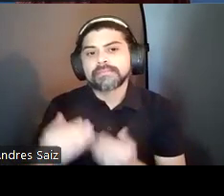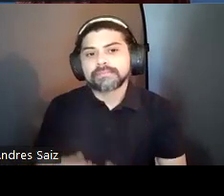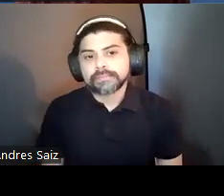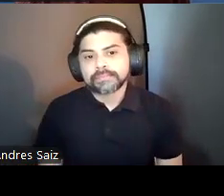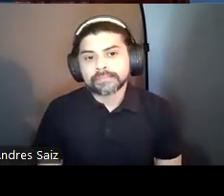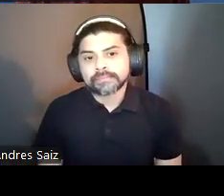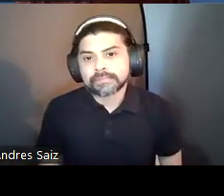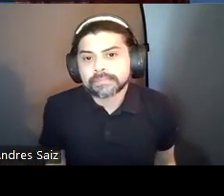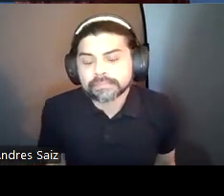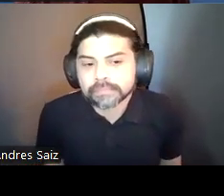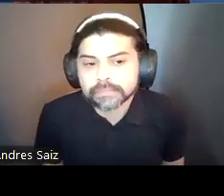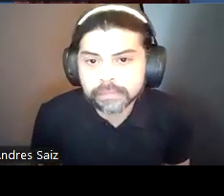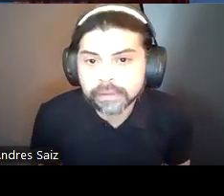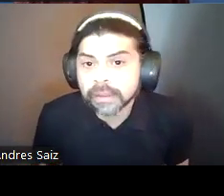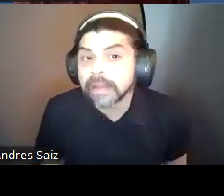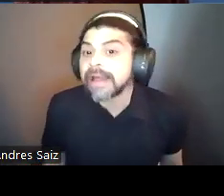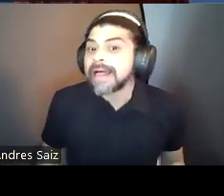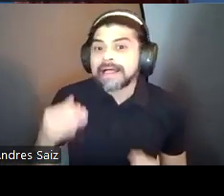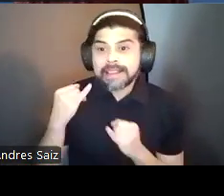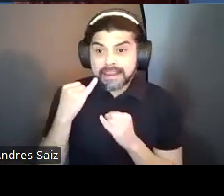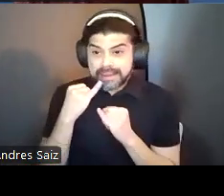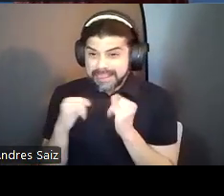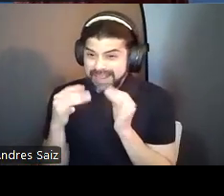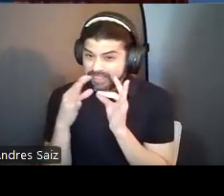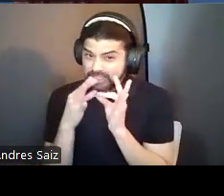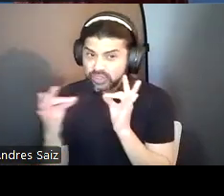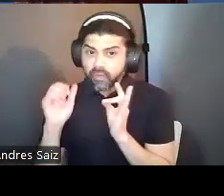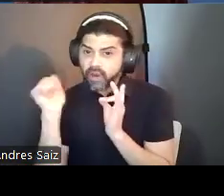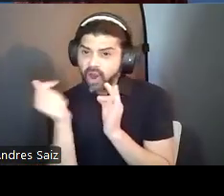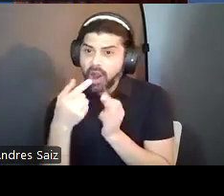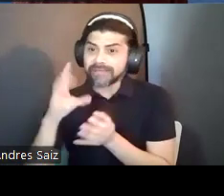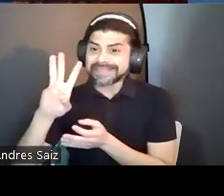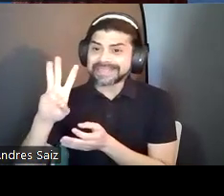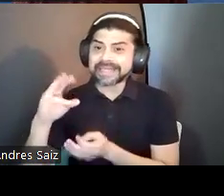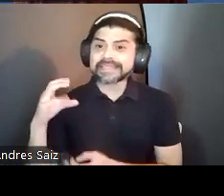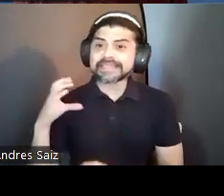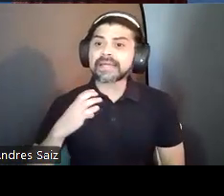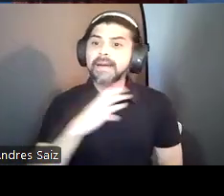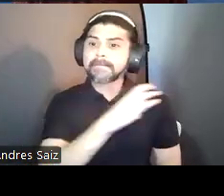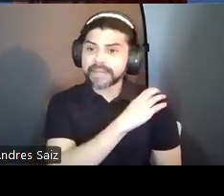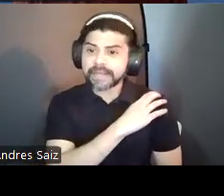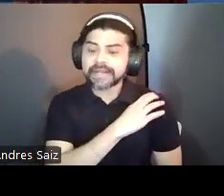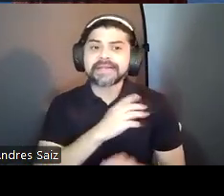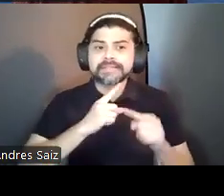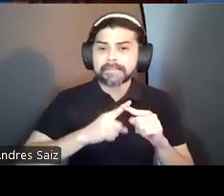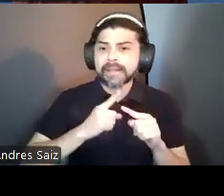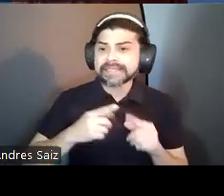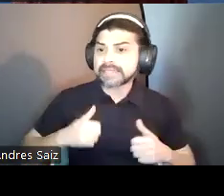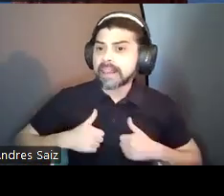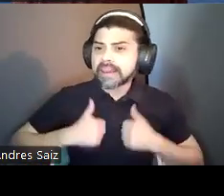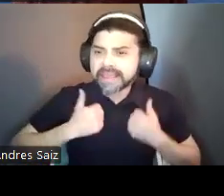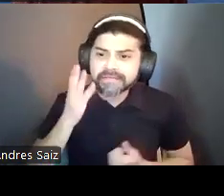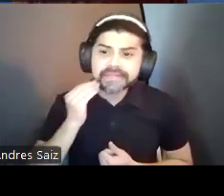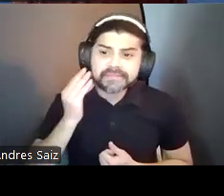a note to our stakeholder advisory committees, all 6 of these committees, as well as our lived experience advisory board.